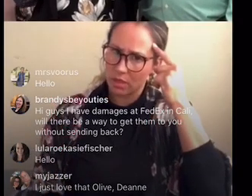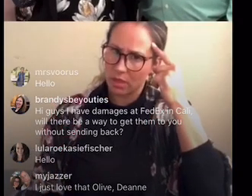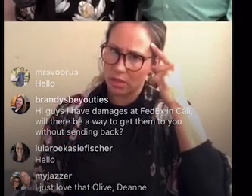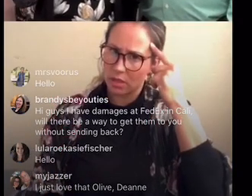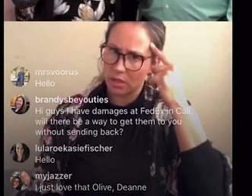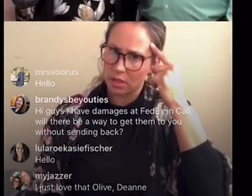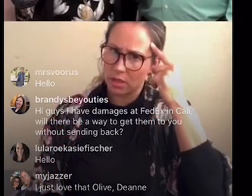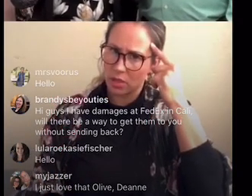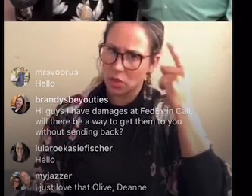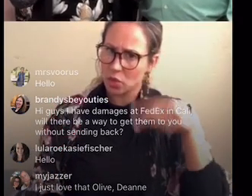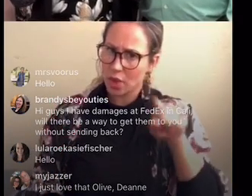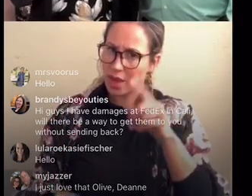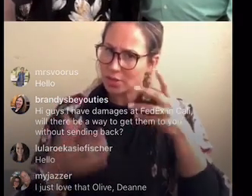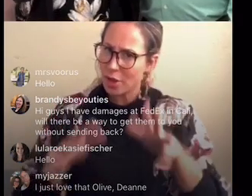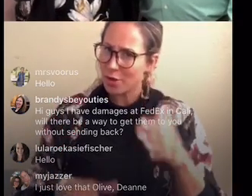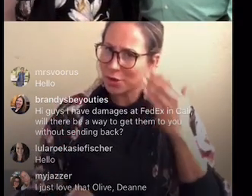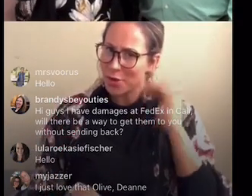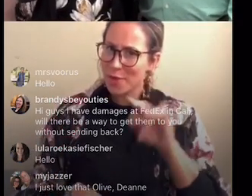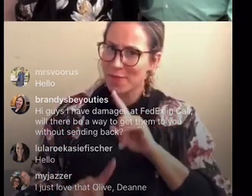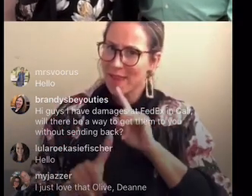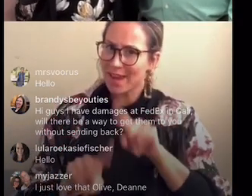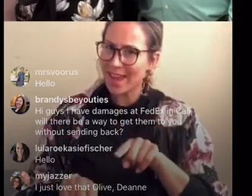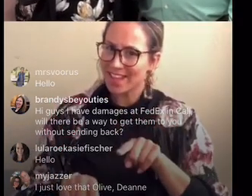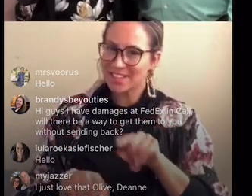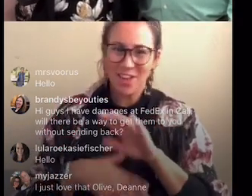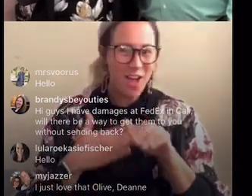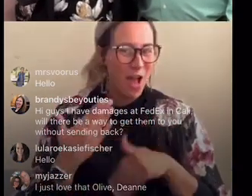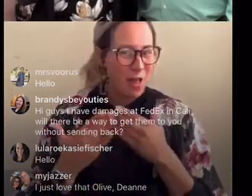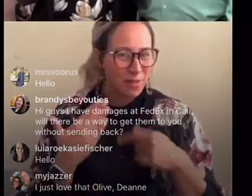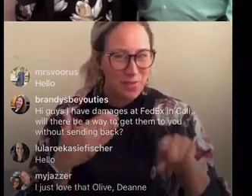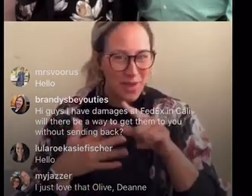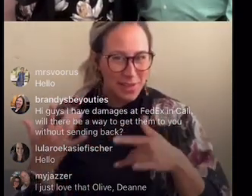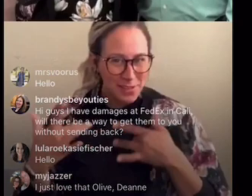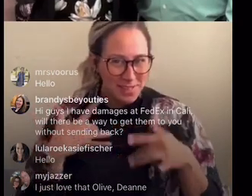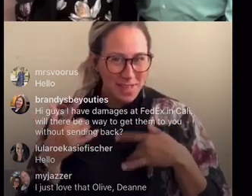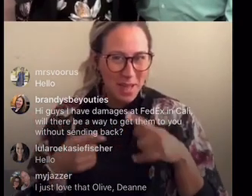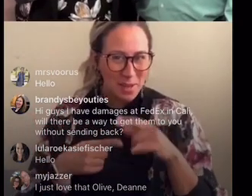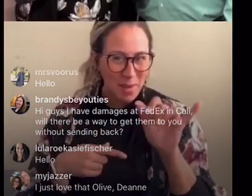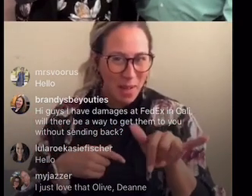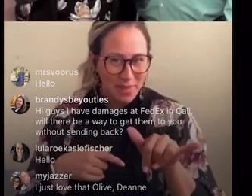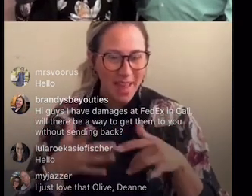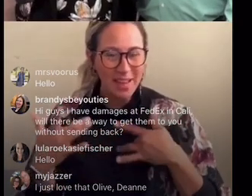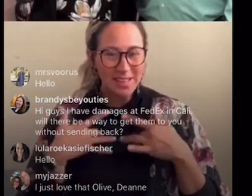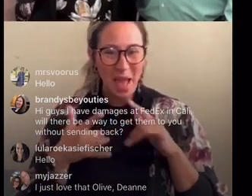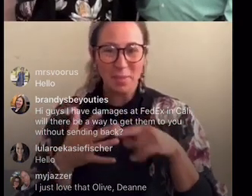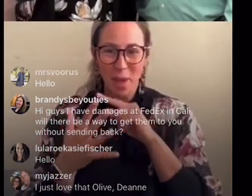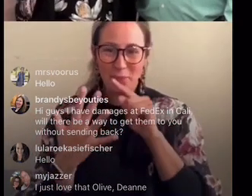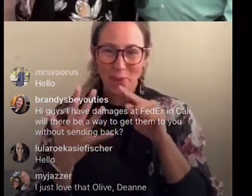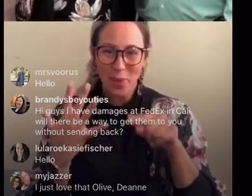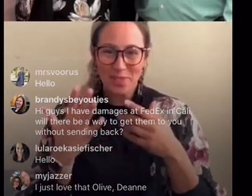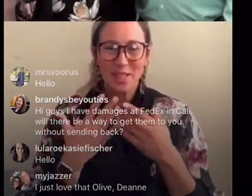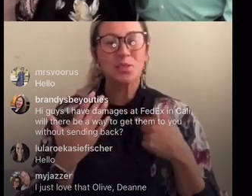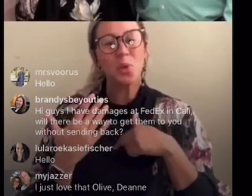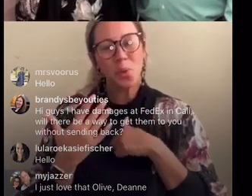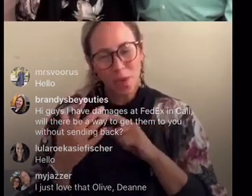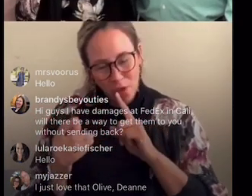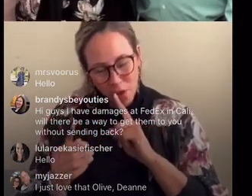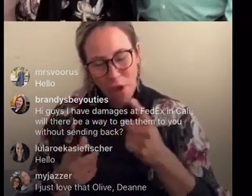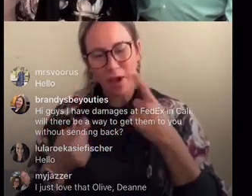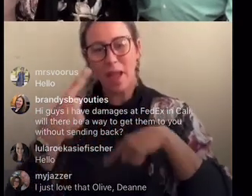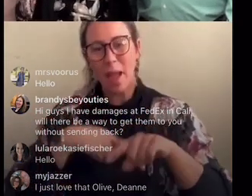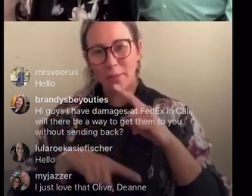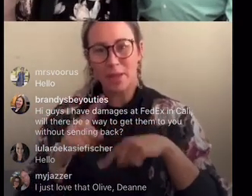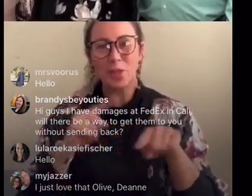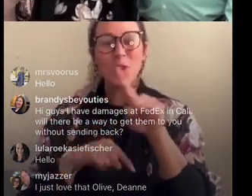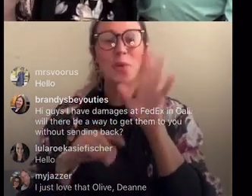I think you already know that answer. It's summer. All of you are excited about it. You're excited about those things. We're coming up with amazing